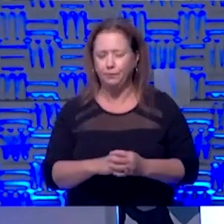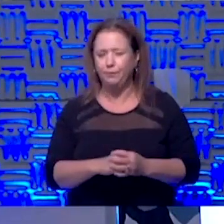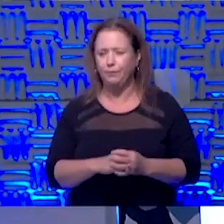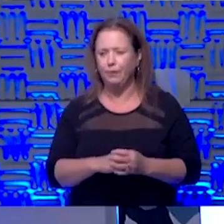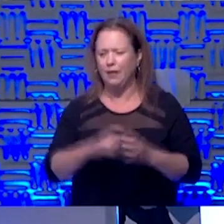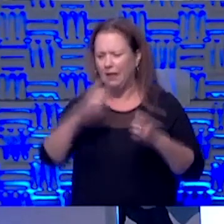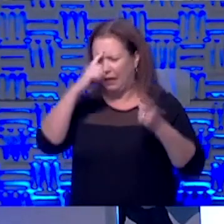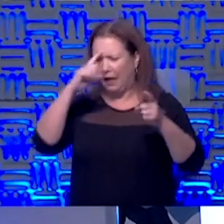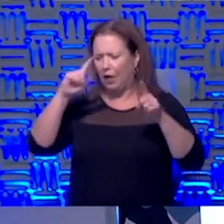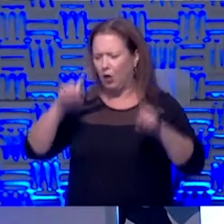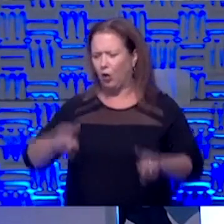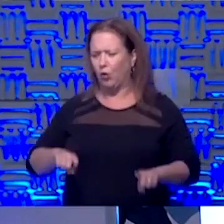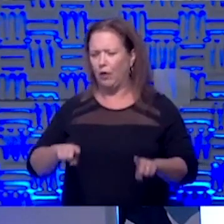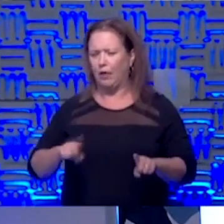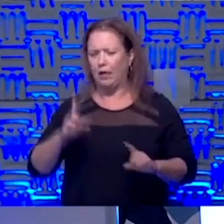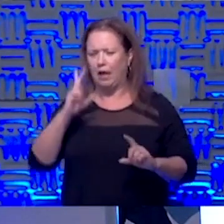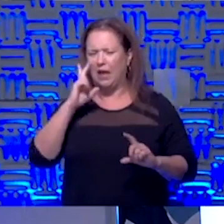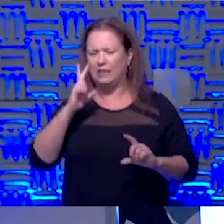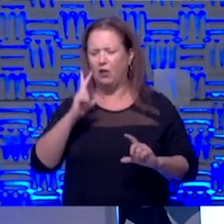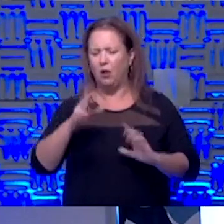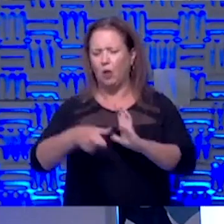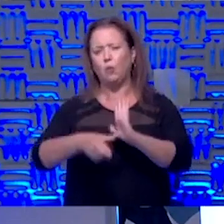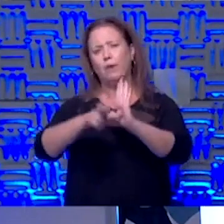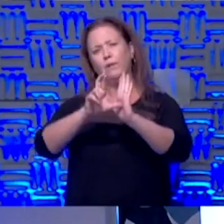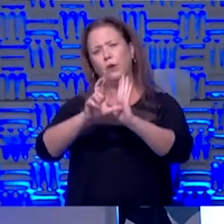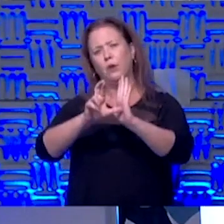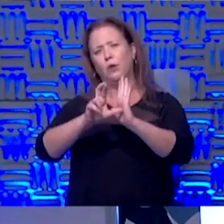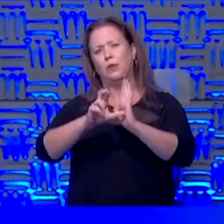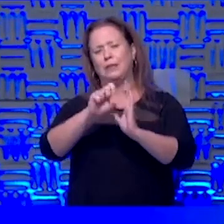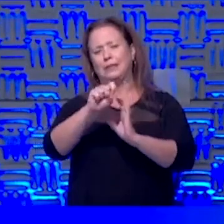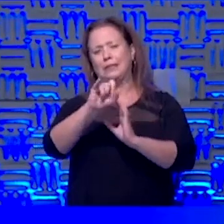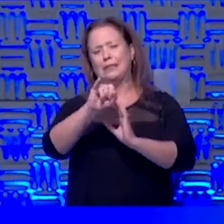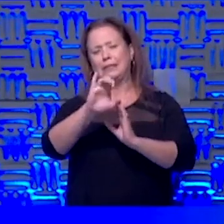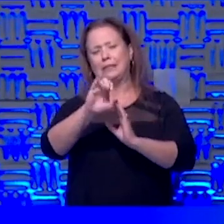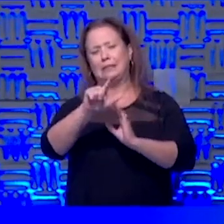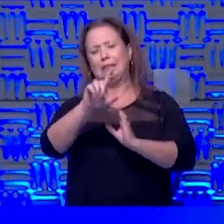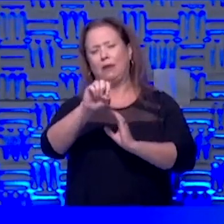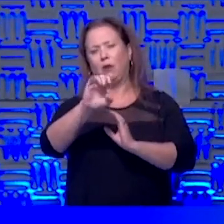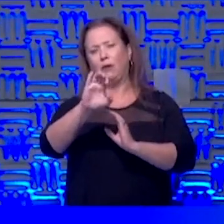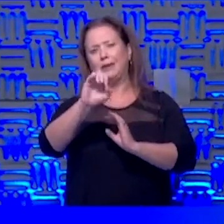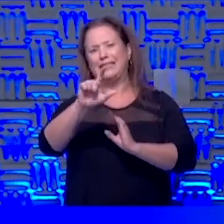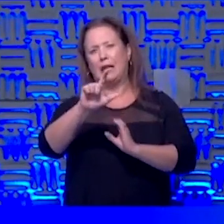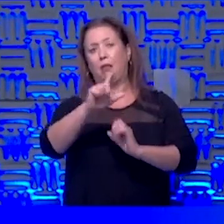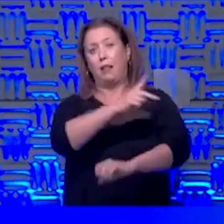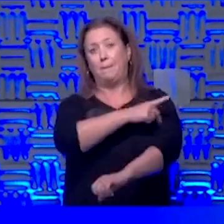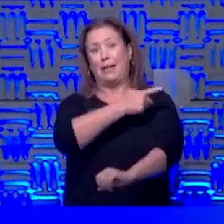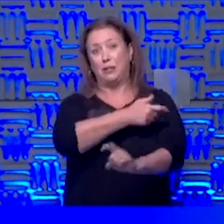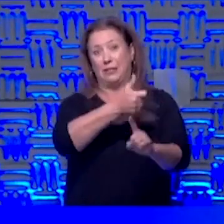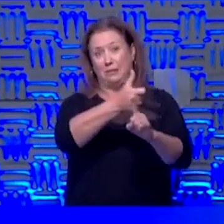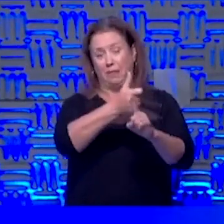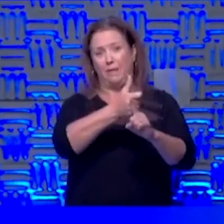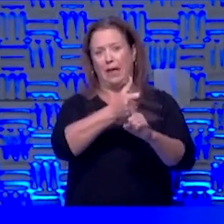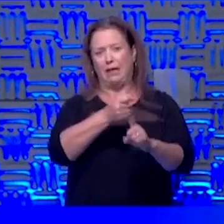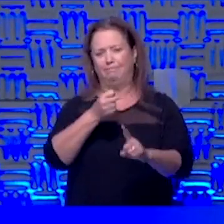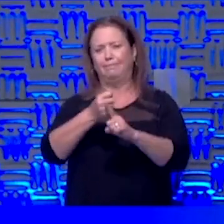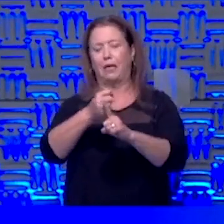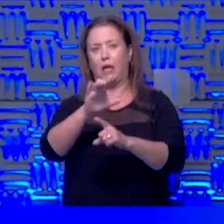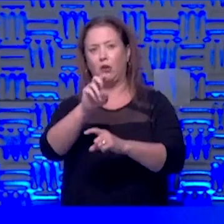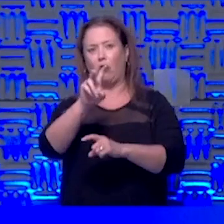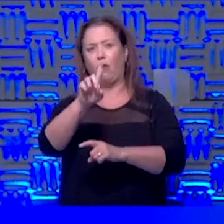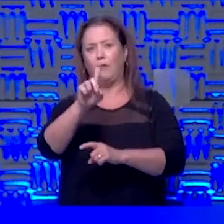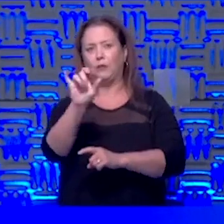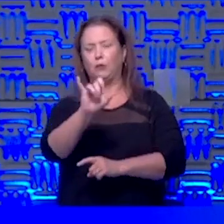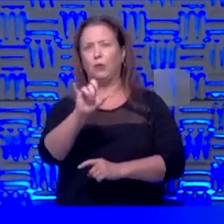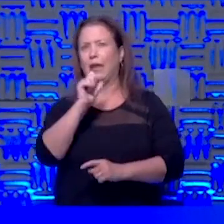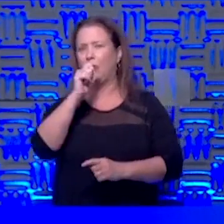run across a review of some sickle cell patients with COVID some time ago. I don't remember really the outcomes.